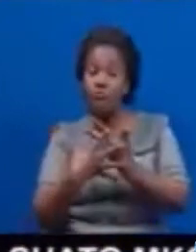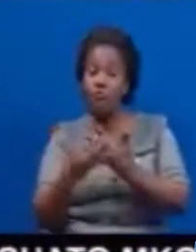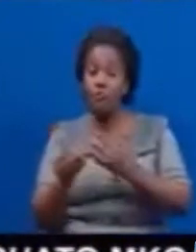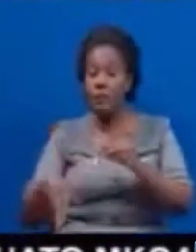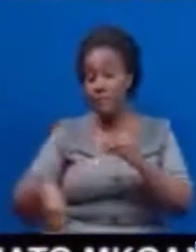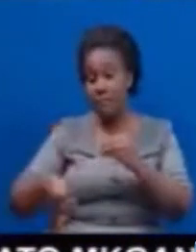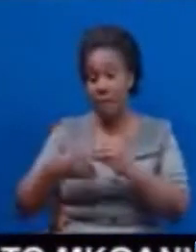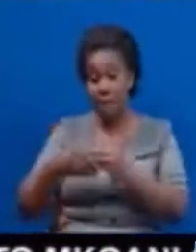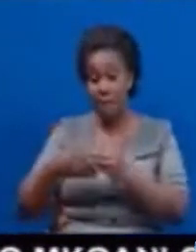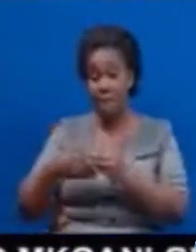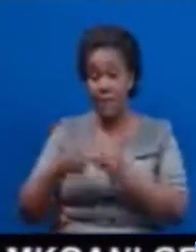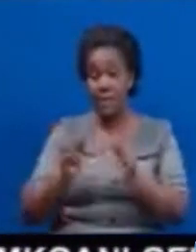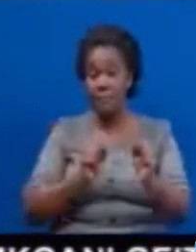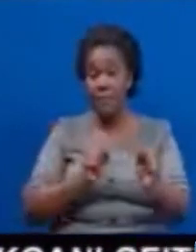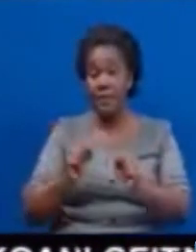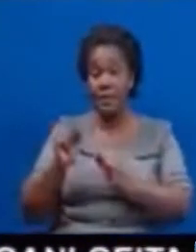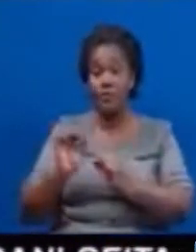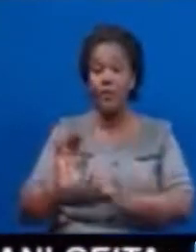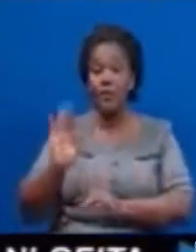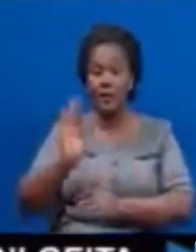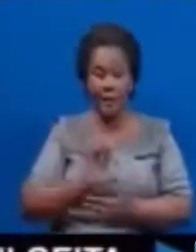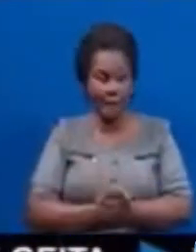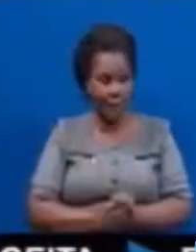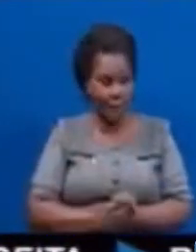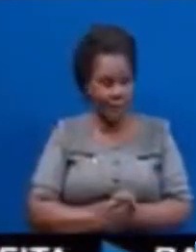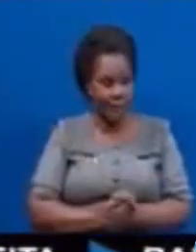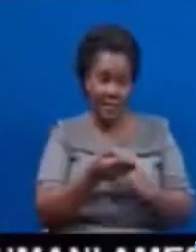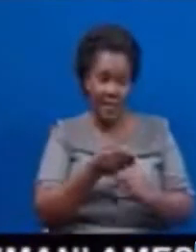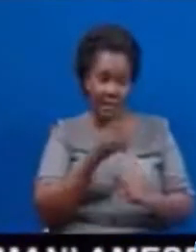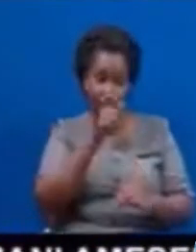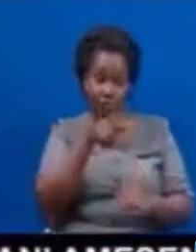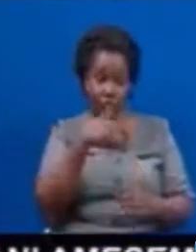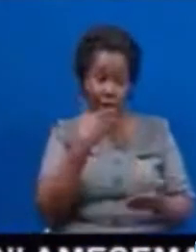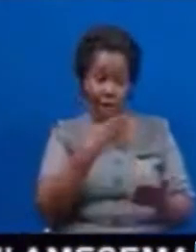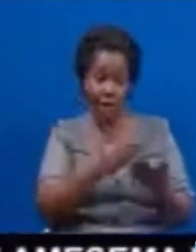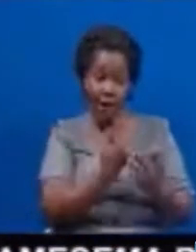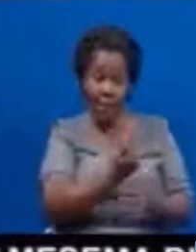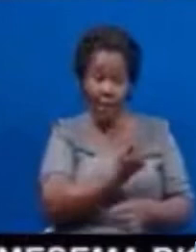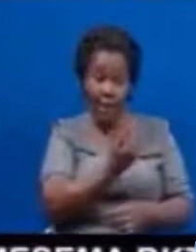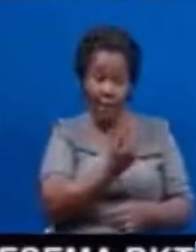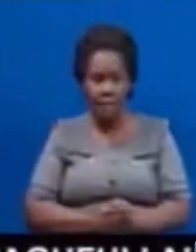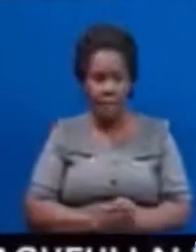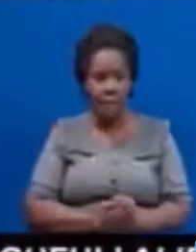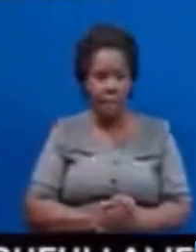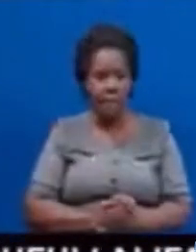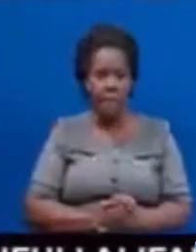Pombe Joseph Magufuli was not just an icon, he was a hero.